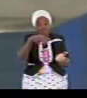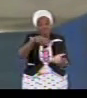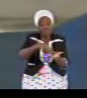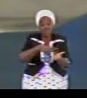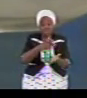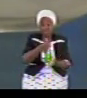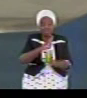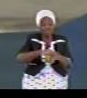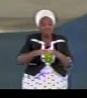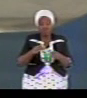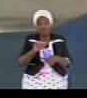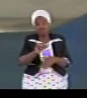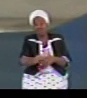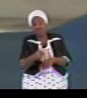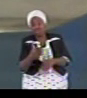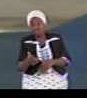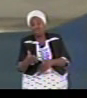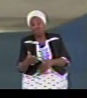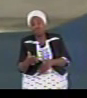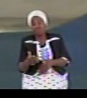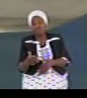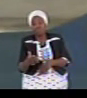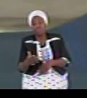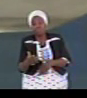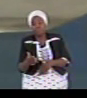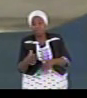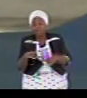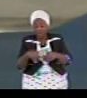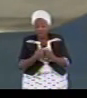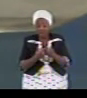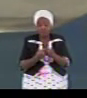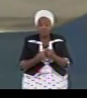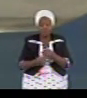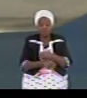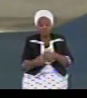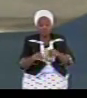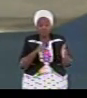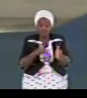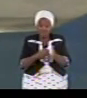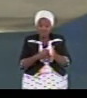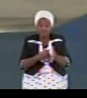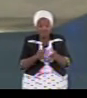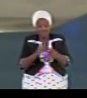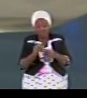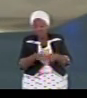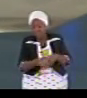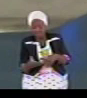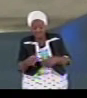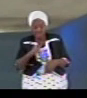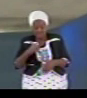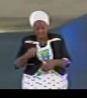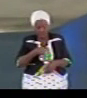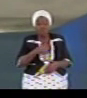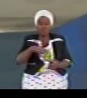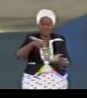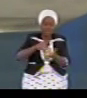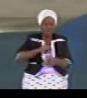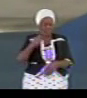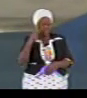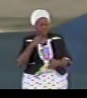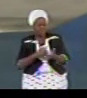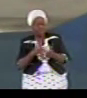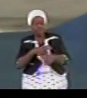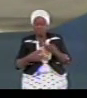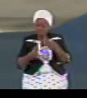strong. What they do, how they do it, cannot affect me. Don't stay there.